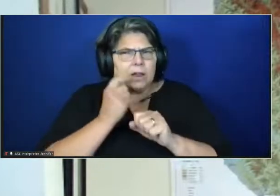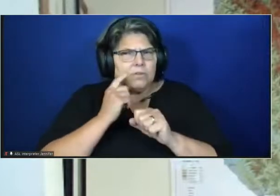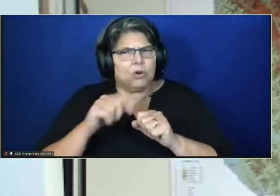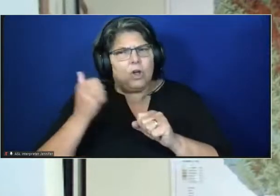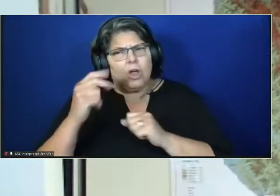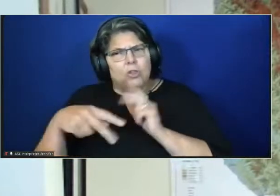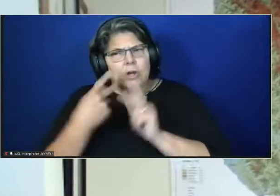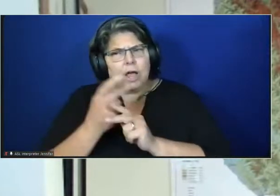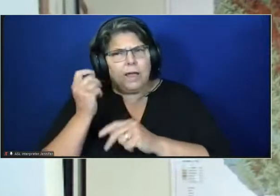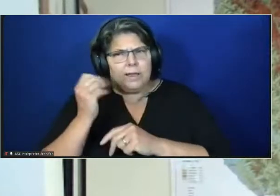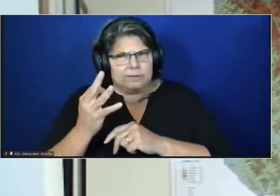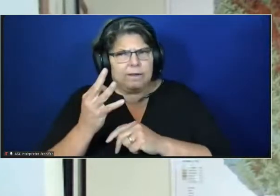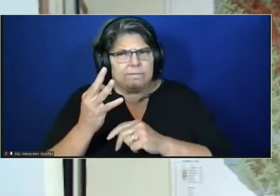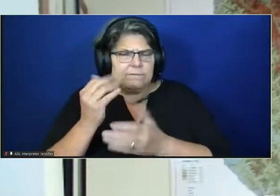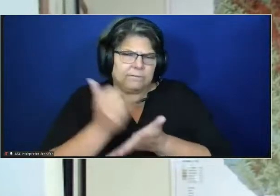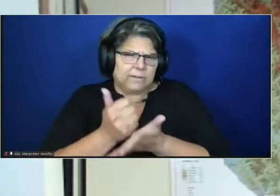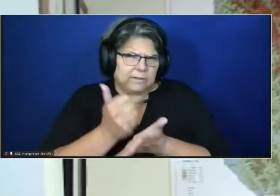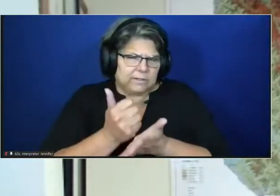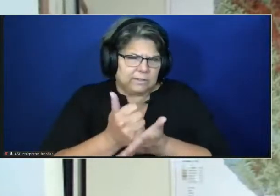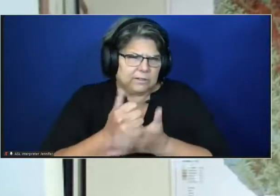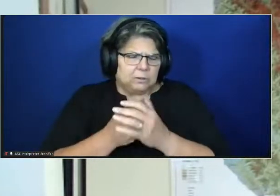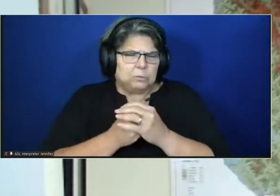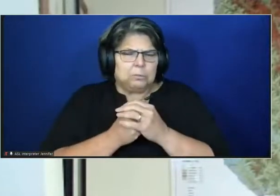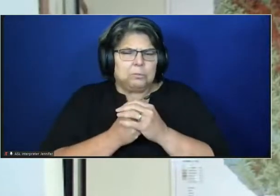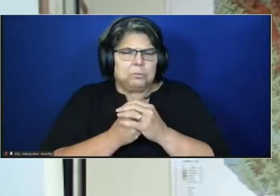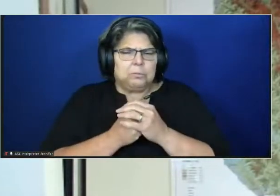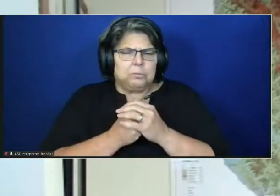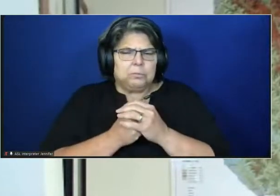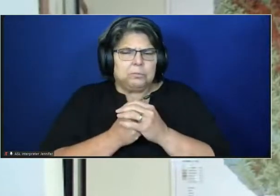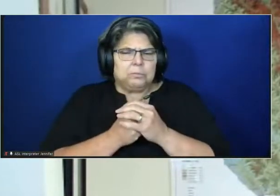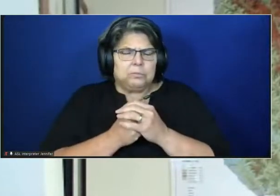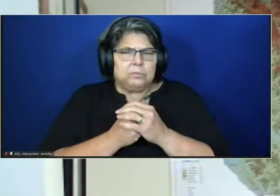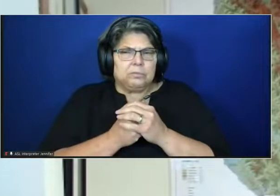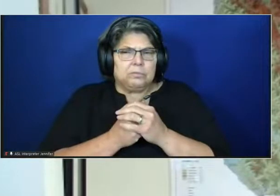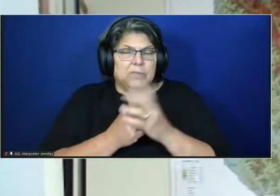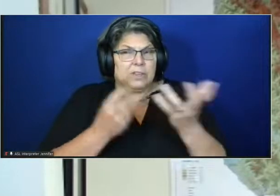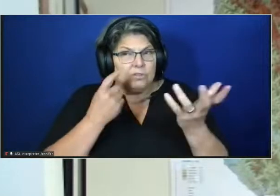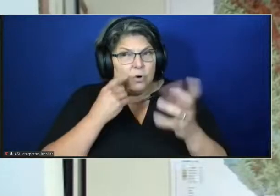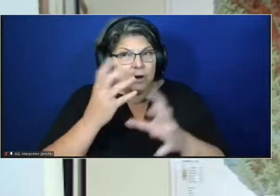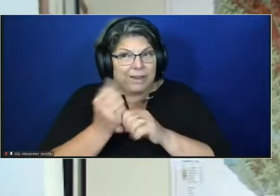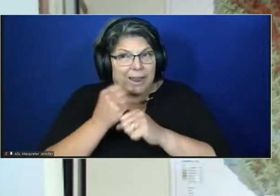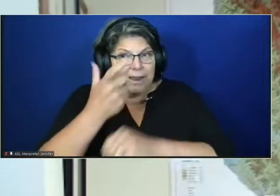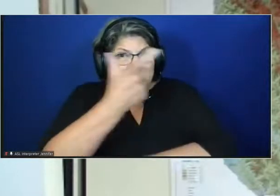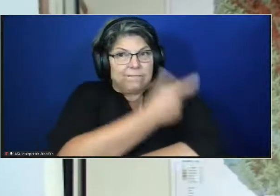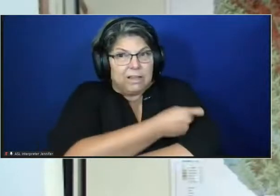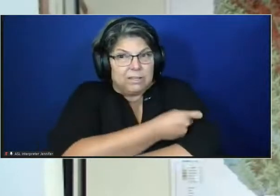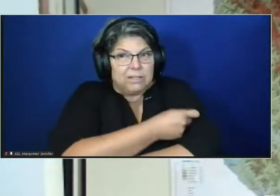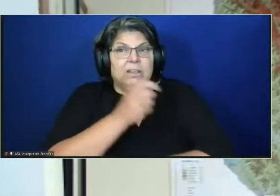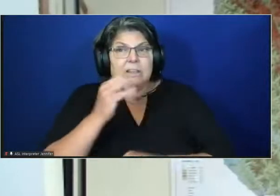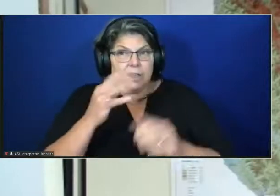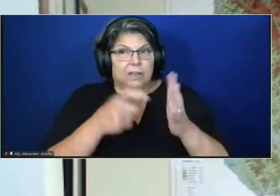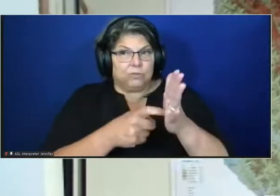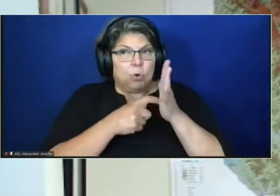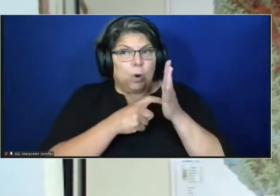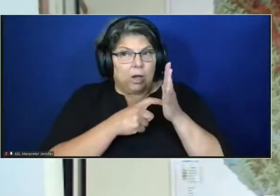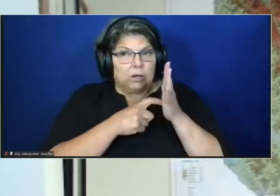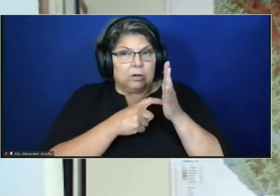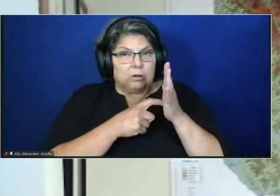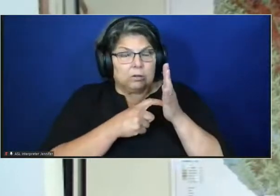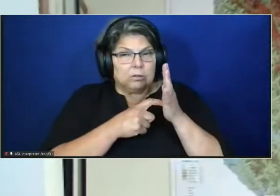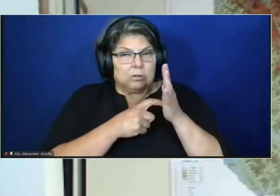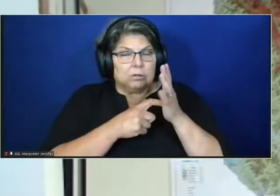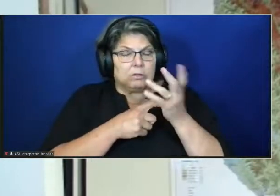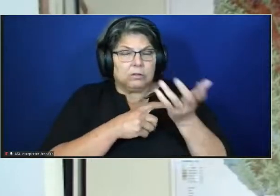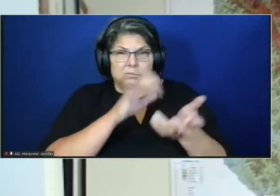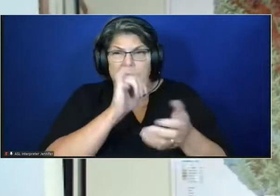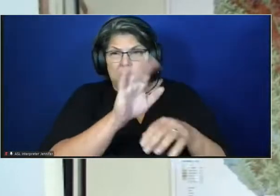of assistance. As far as getting vaccinated when it's required by a